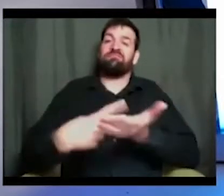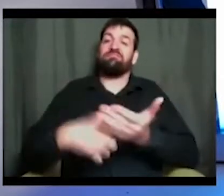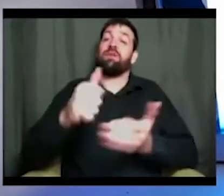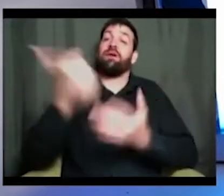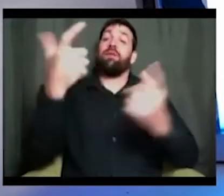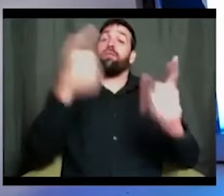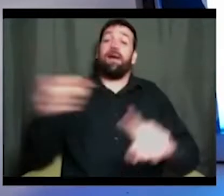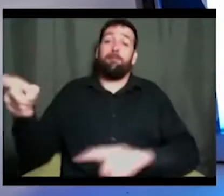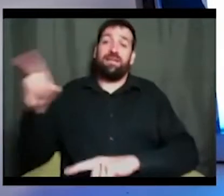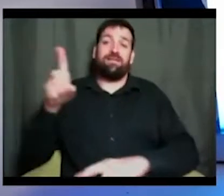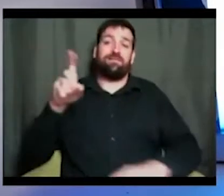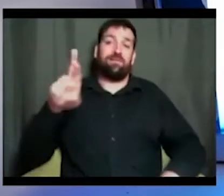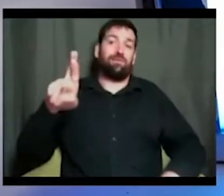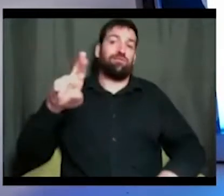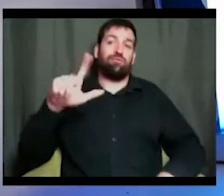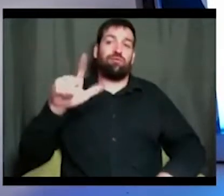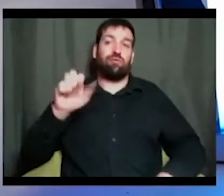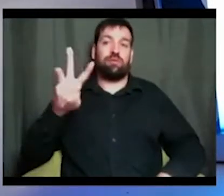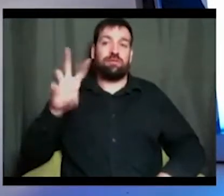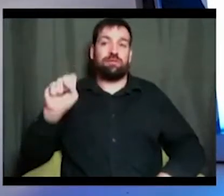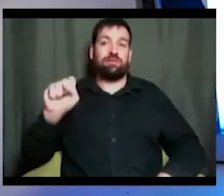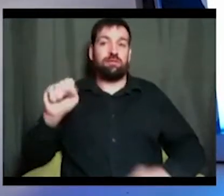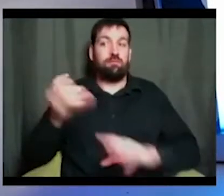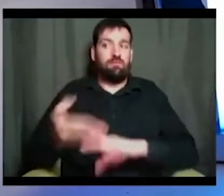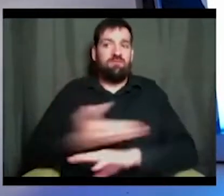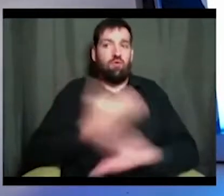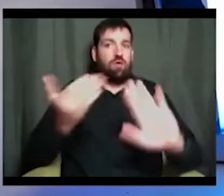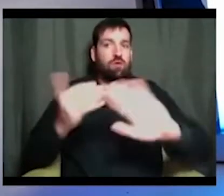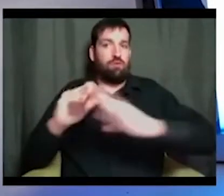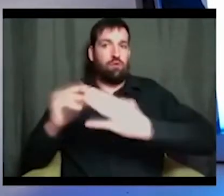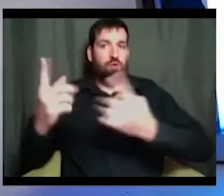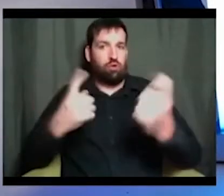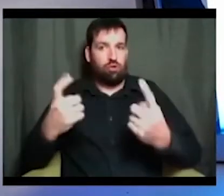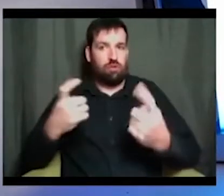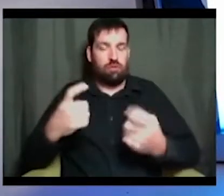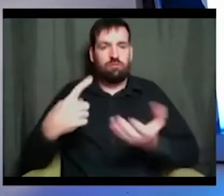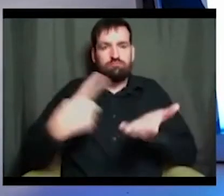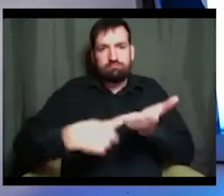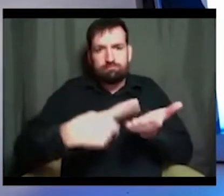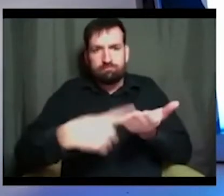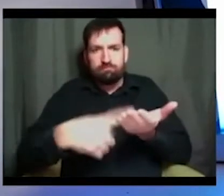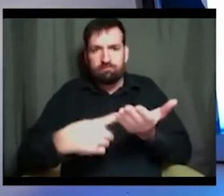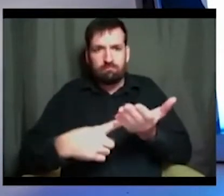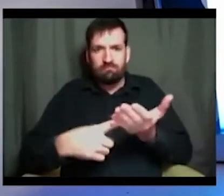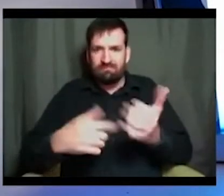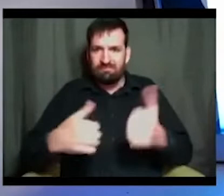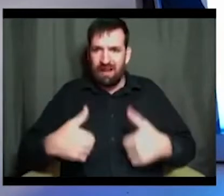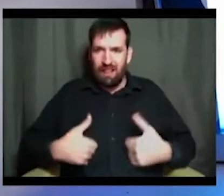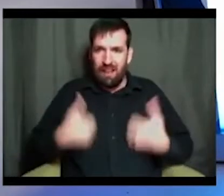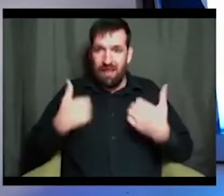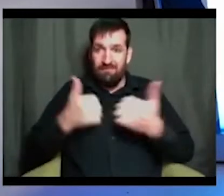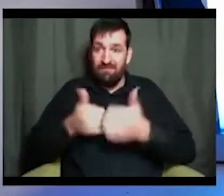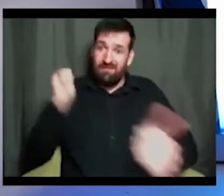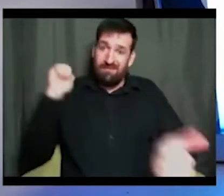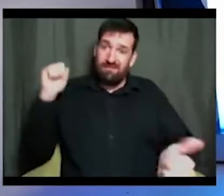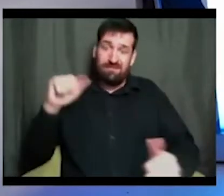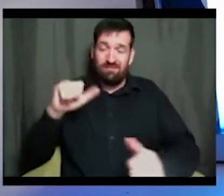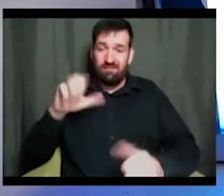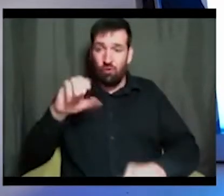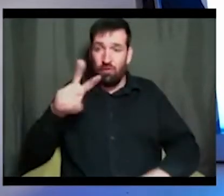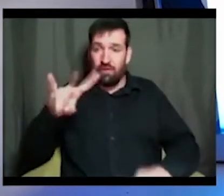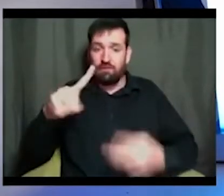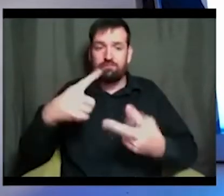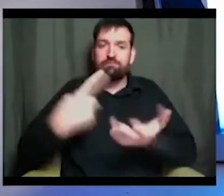so I do want to just take a moment before we get to your community questions to talk about life away from COVID, which is Sure. other issues. We're talking about rhinovirus. So this is the